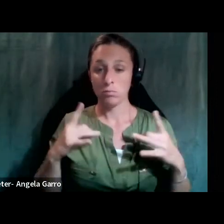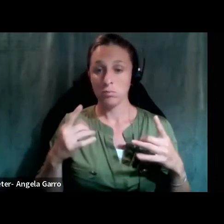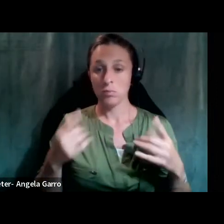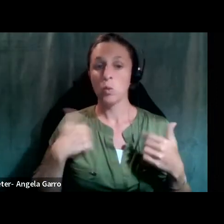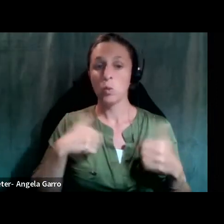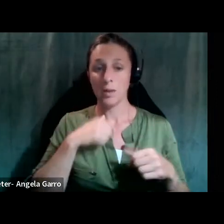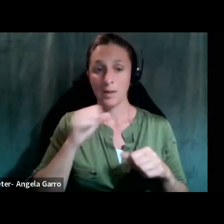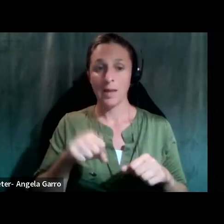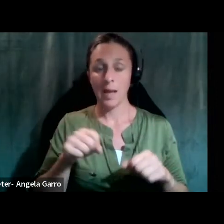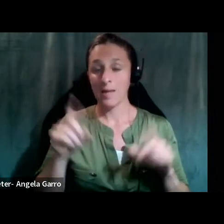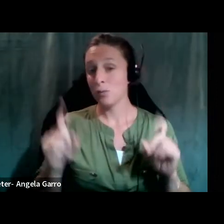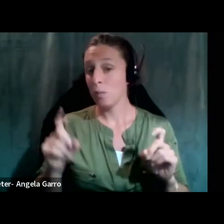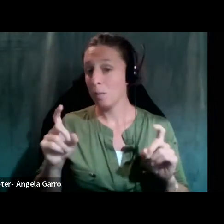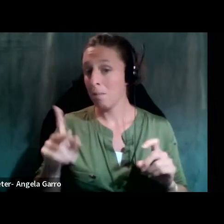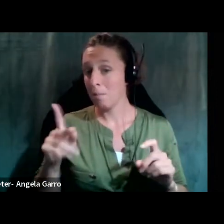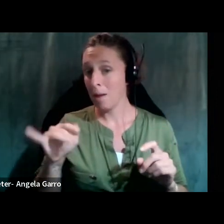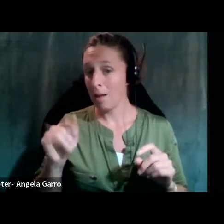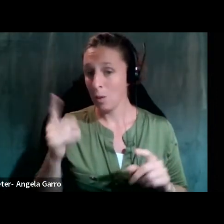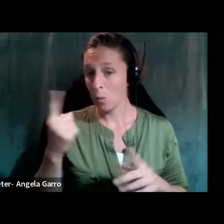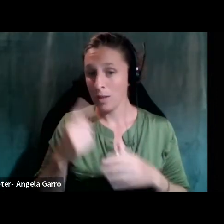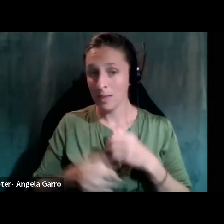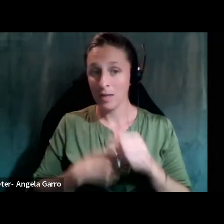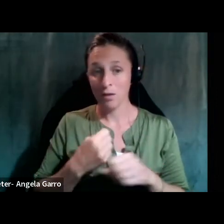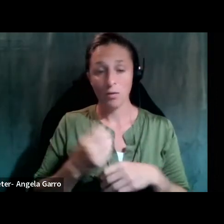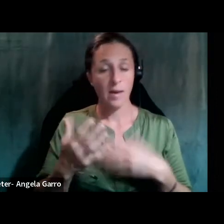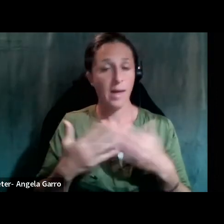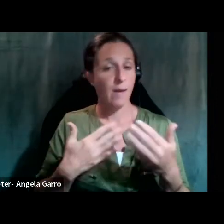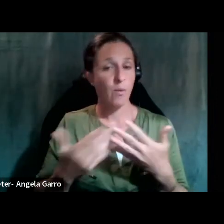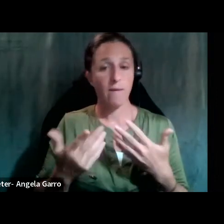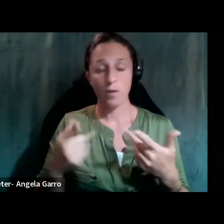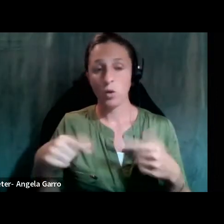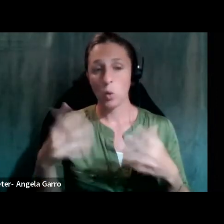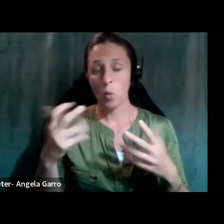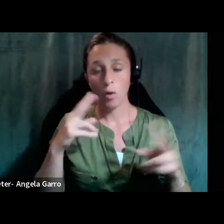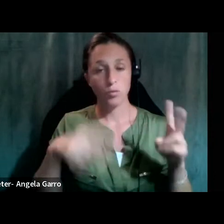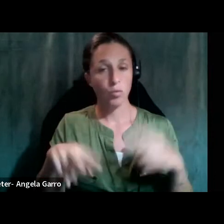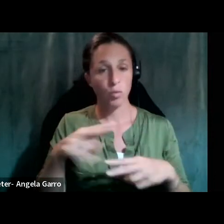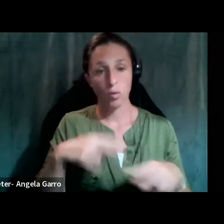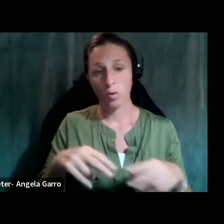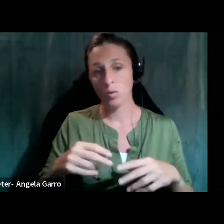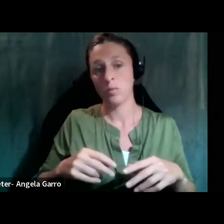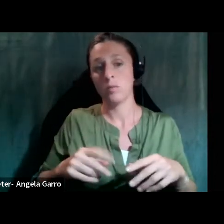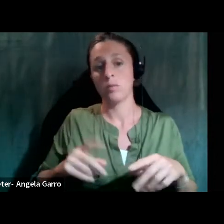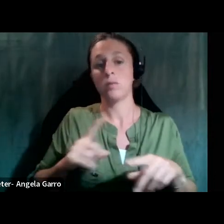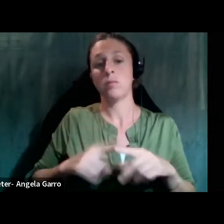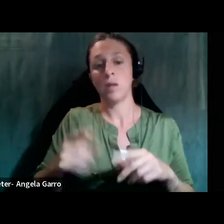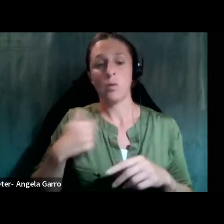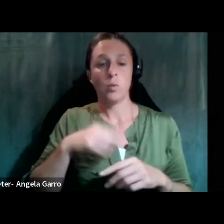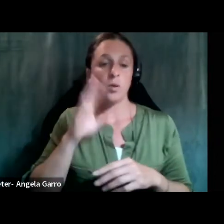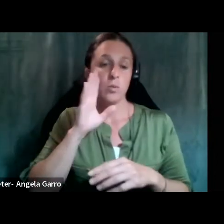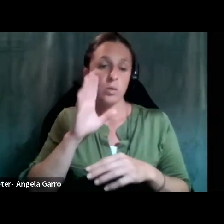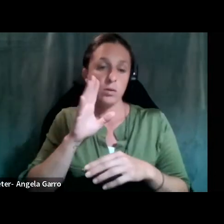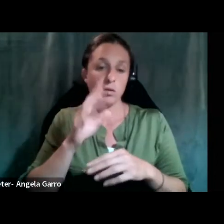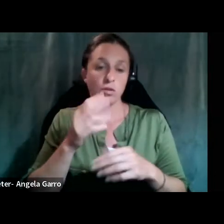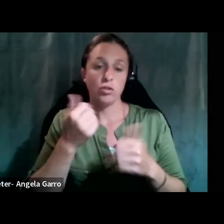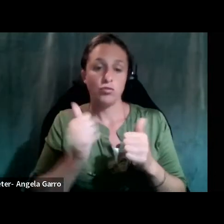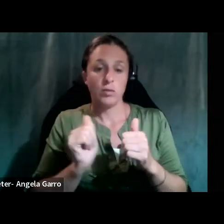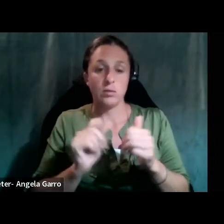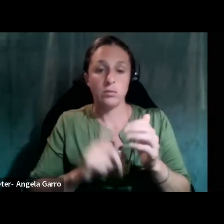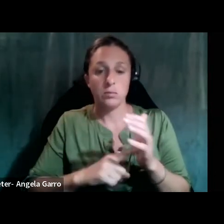as a pilot for 1 year. However, you might want to take a look at it, but we would look to implement it in the fall.